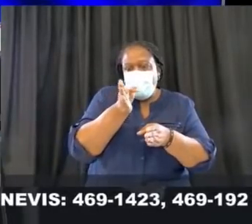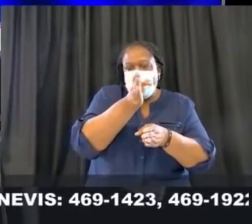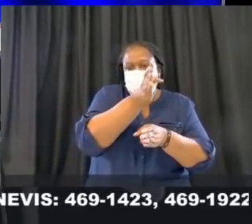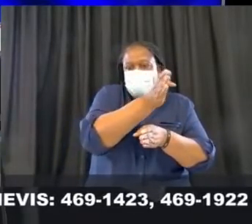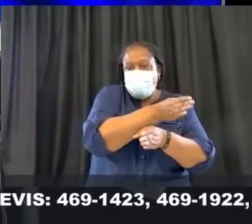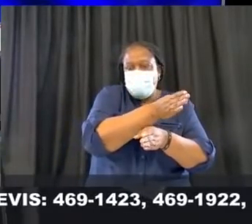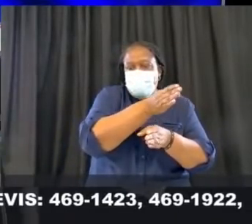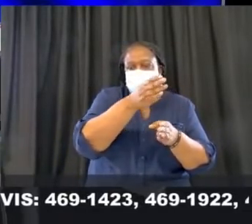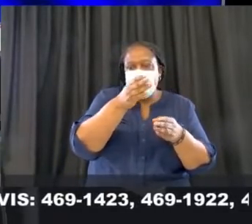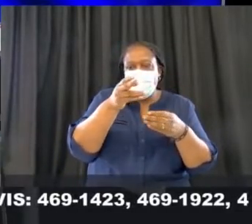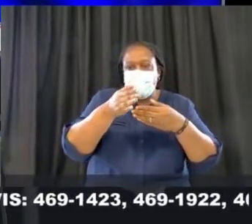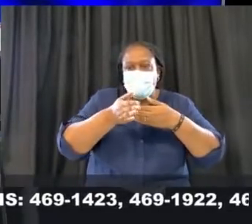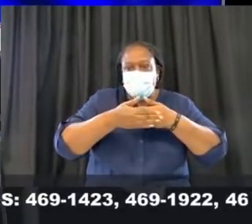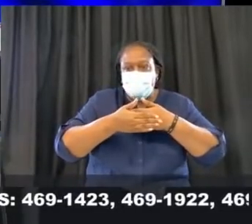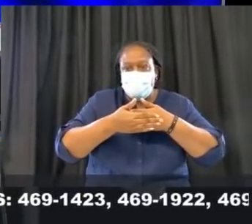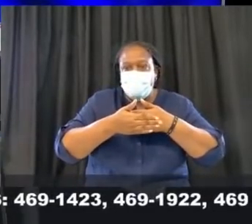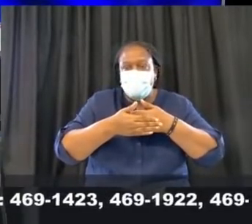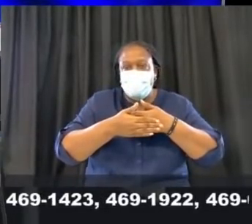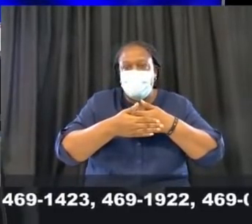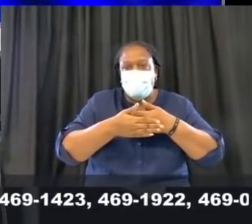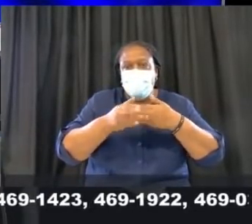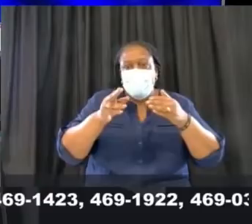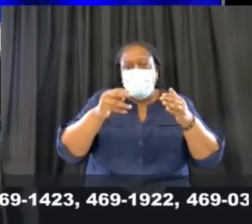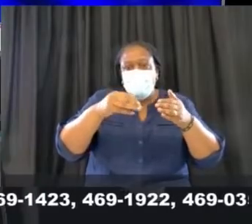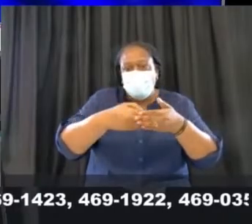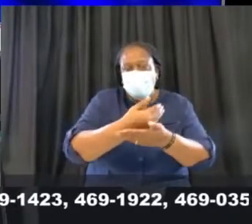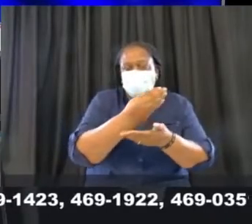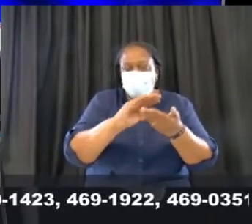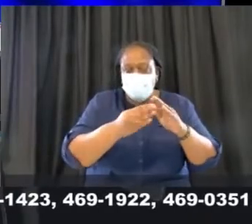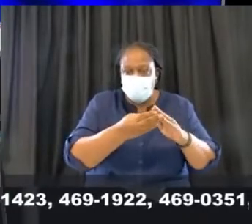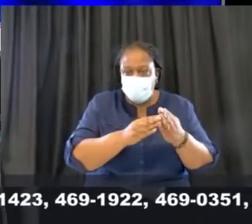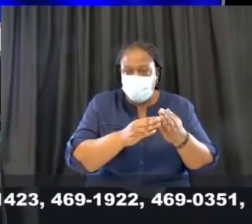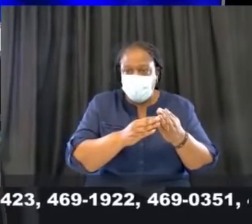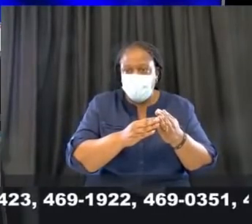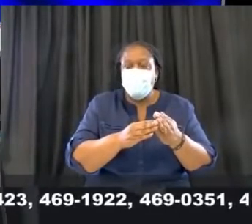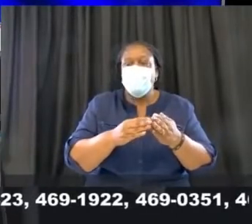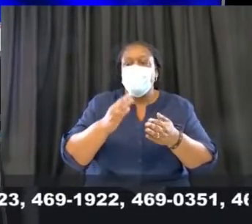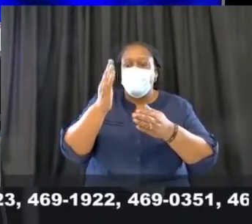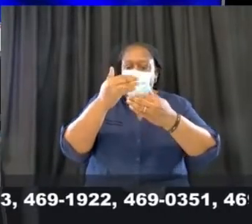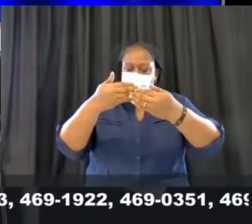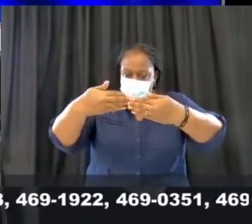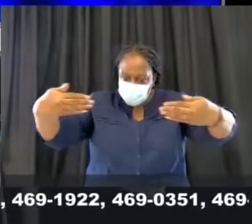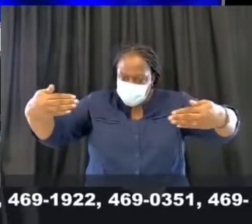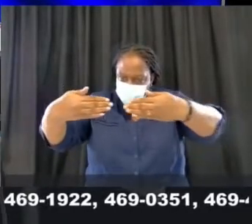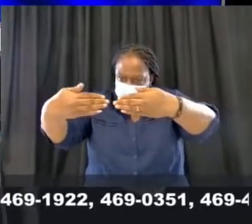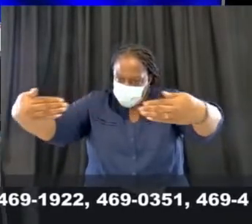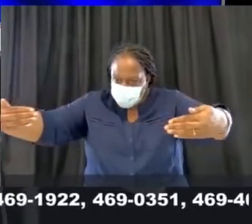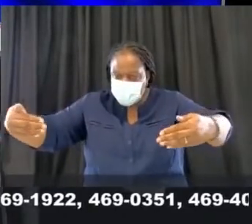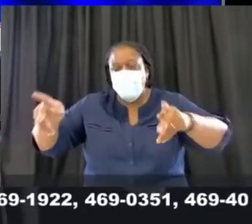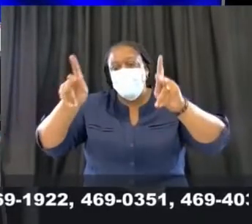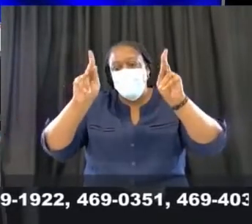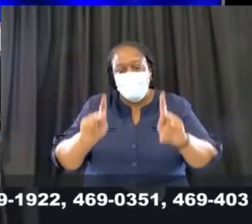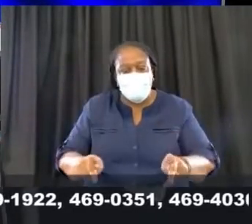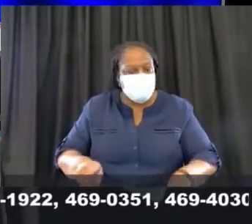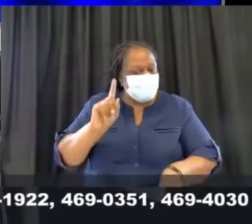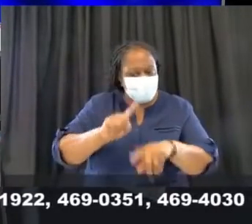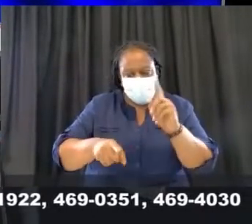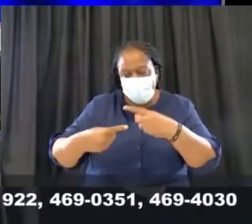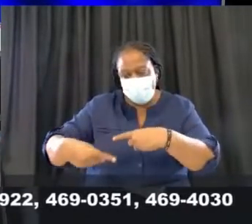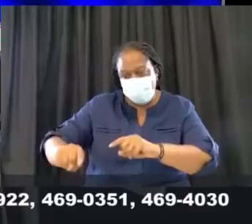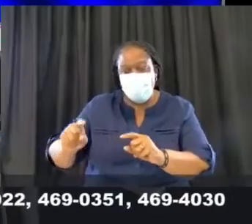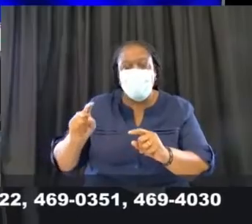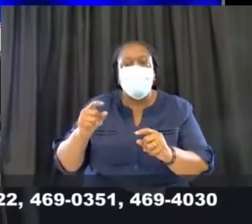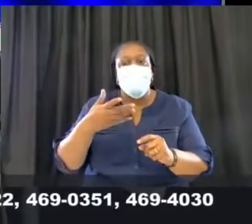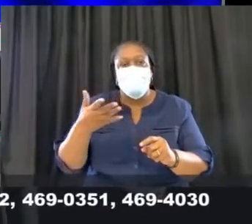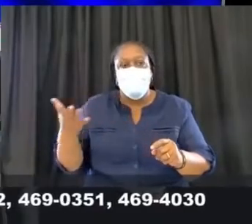by the security forces, and these checkpoints will also be manned by a number of our security forces, a